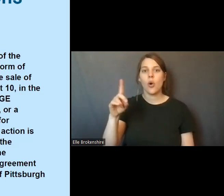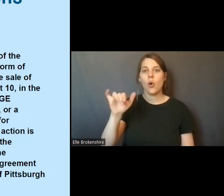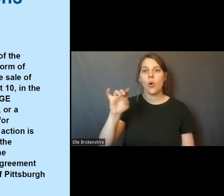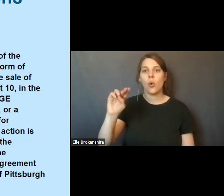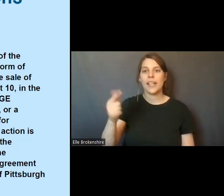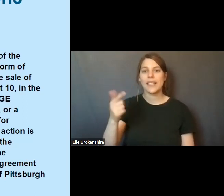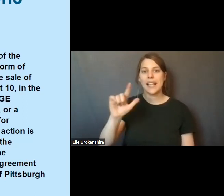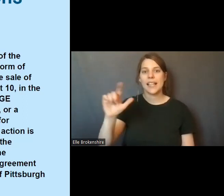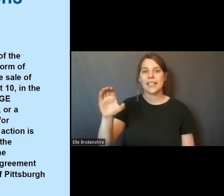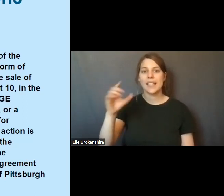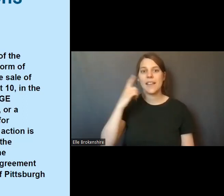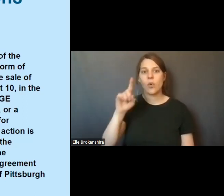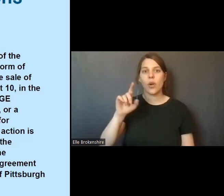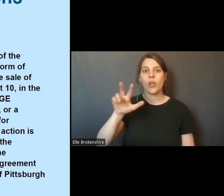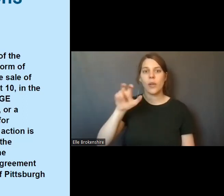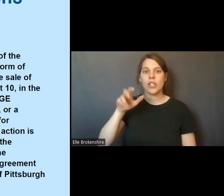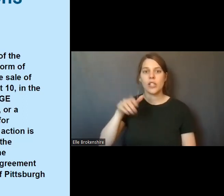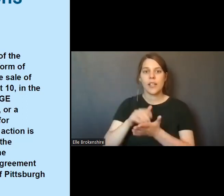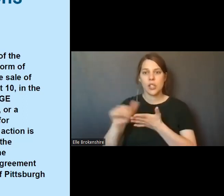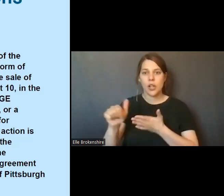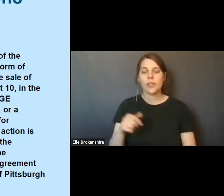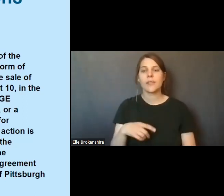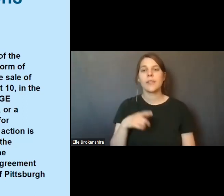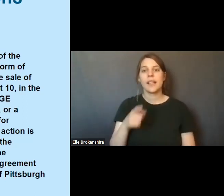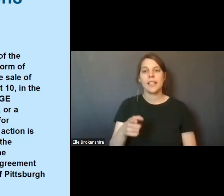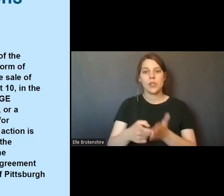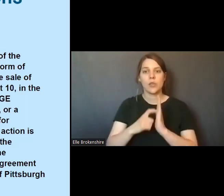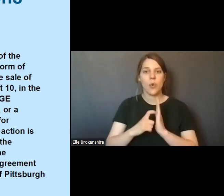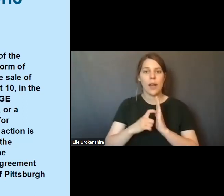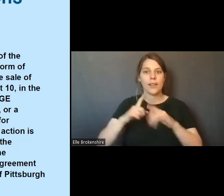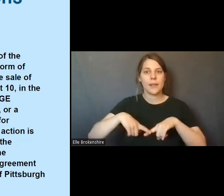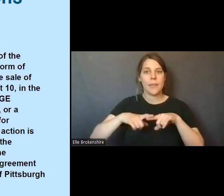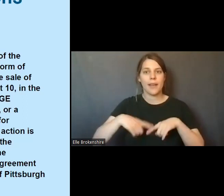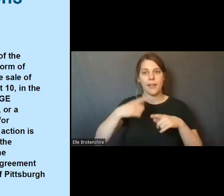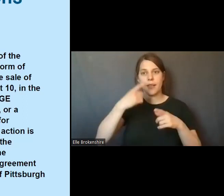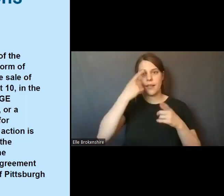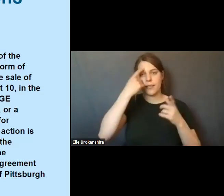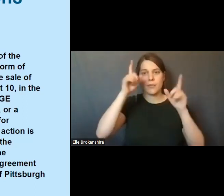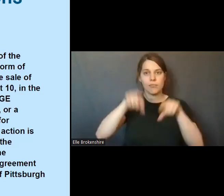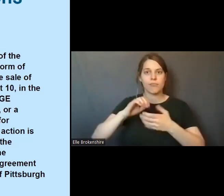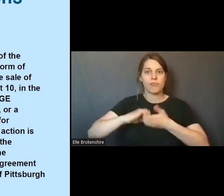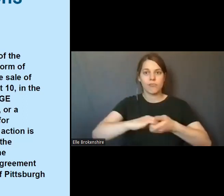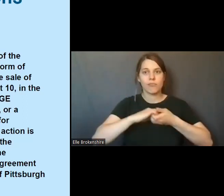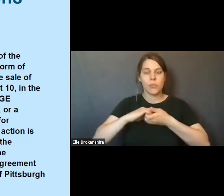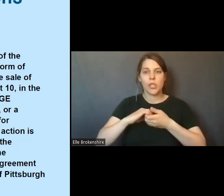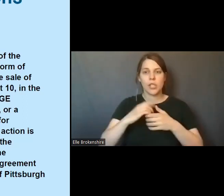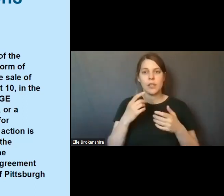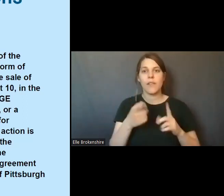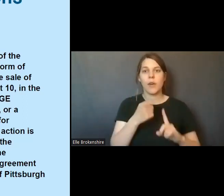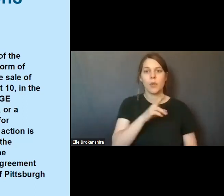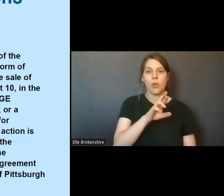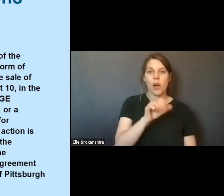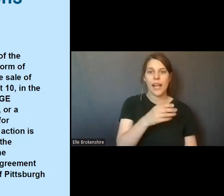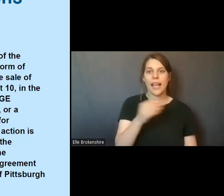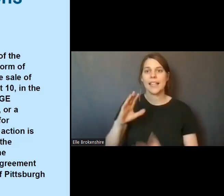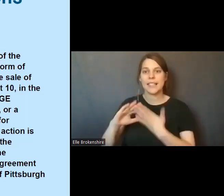contingent on the execution of a cooperation agreement between the URA and the City of Pittsburgh. I'd like to note that this project is so